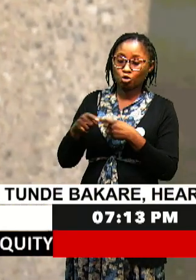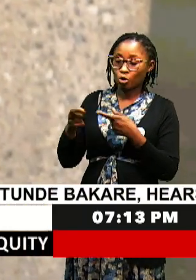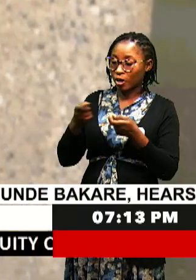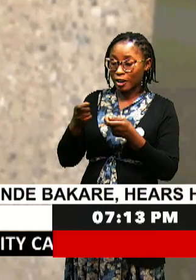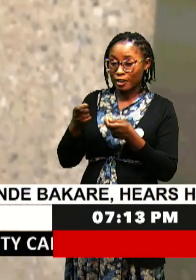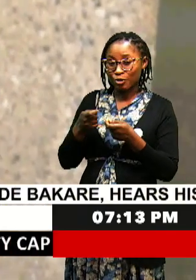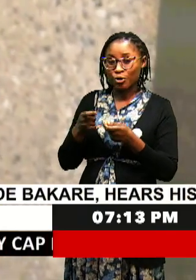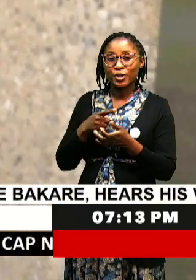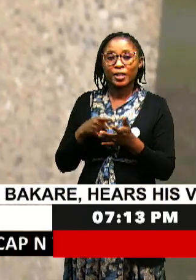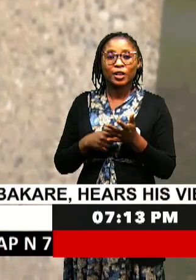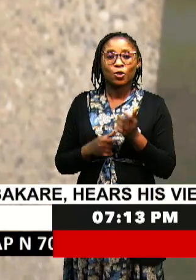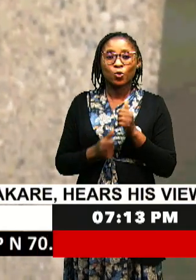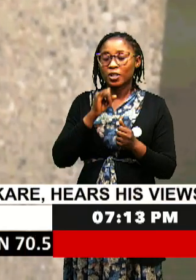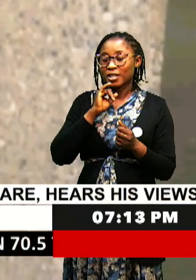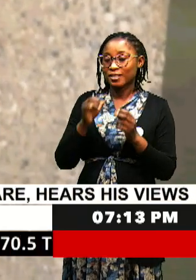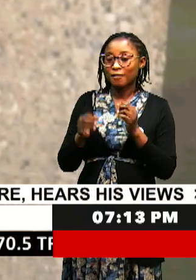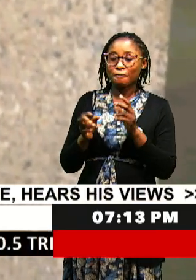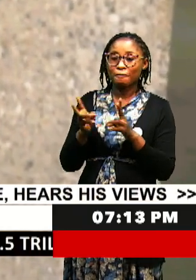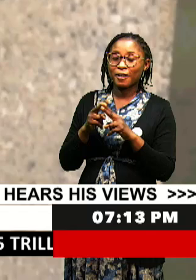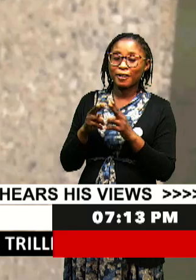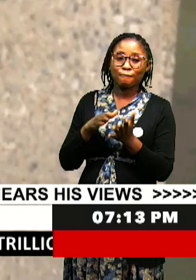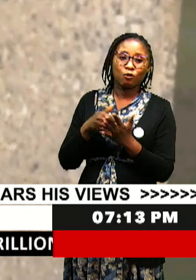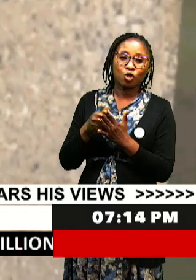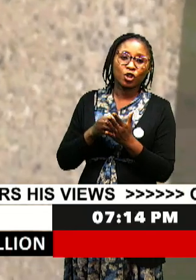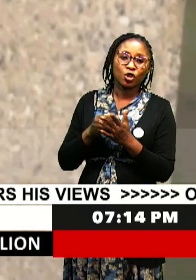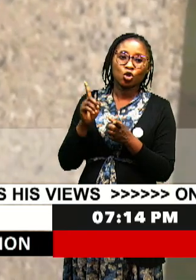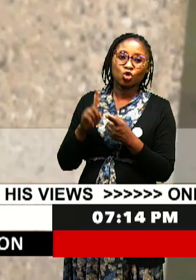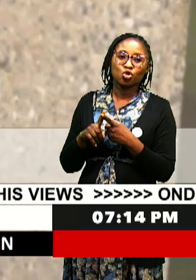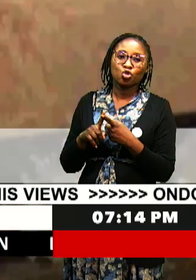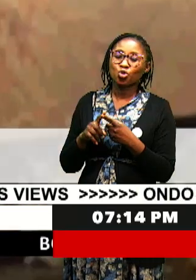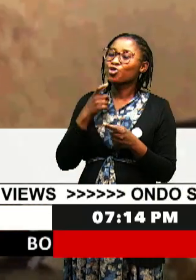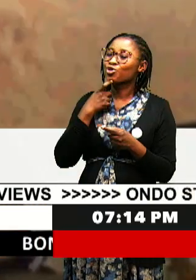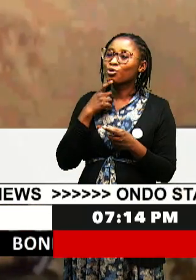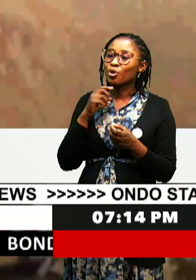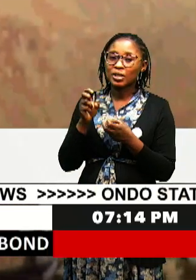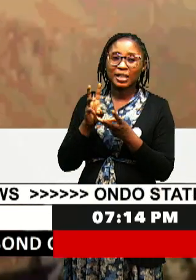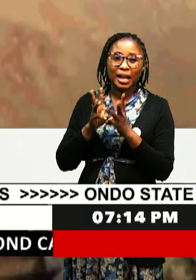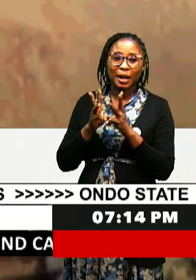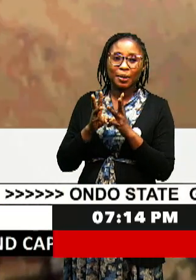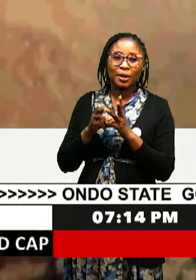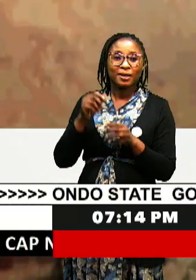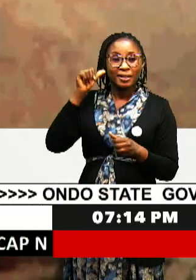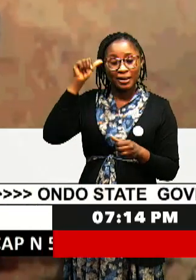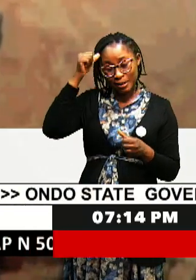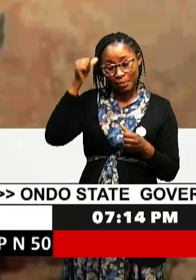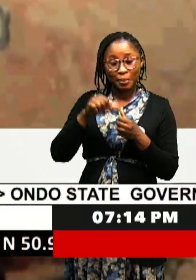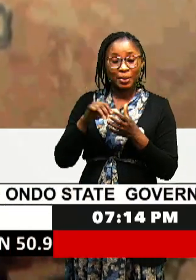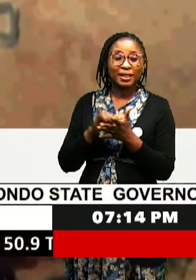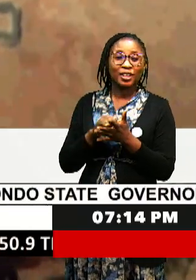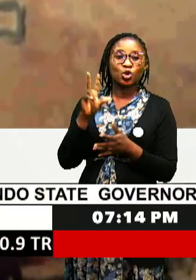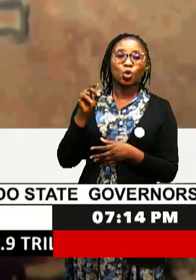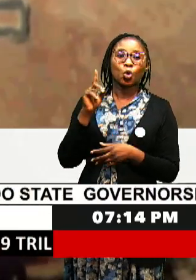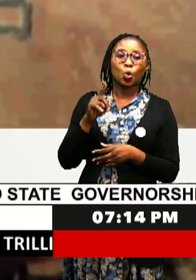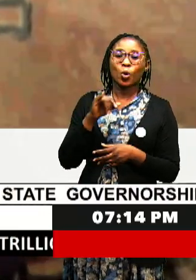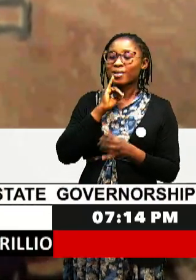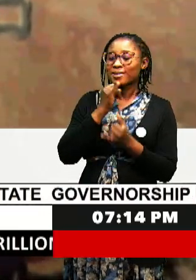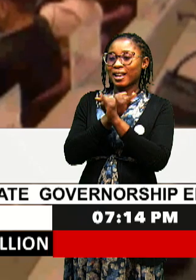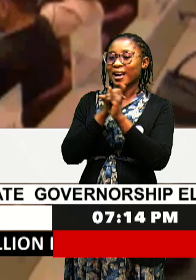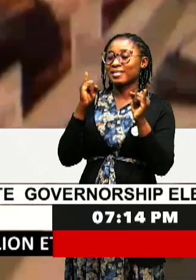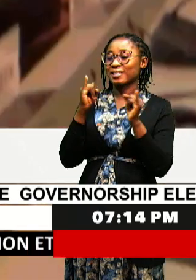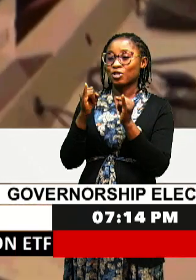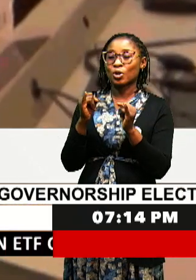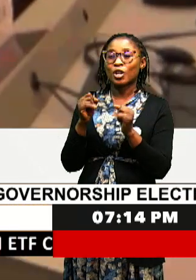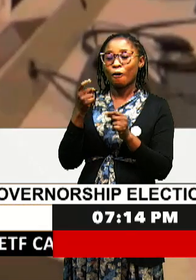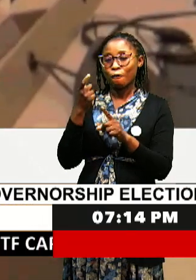livelihood, which is very vulnerable to the extreme climate. Bearing in mind that no one is isolated from